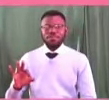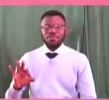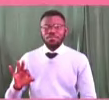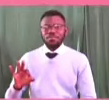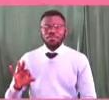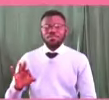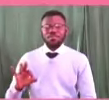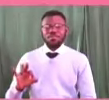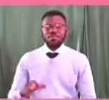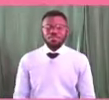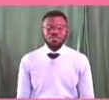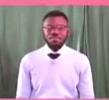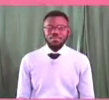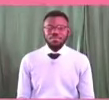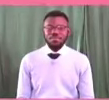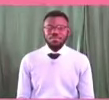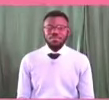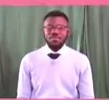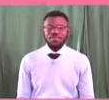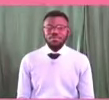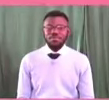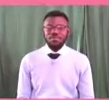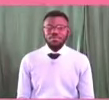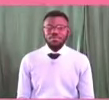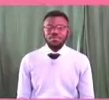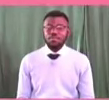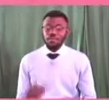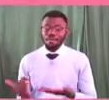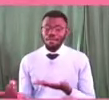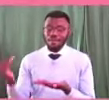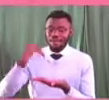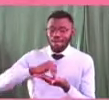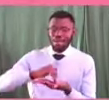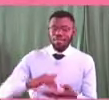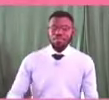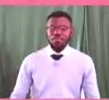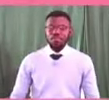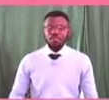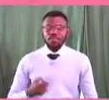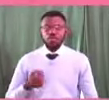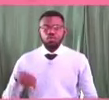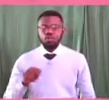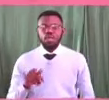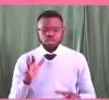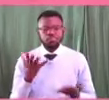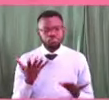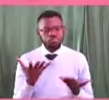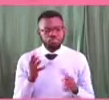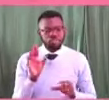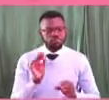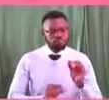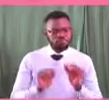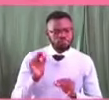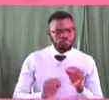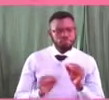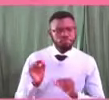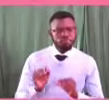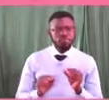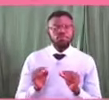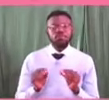Health Insurance cover. Again, we are redesigning the